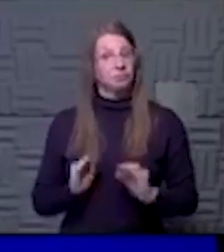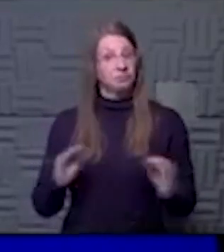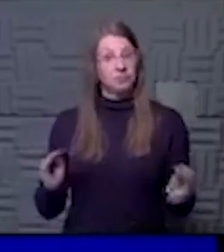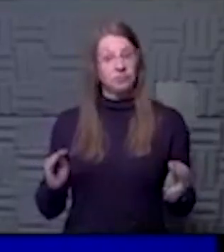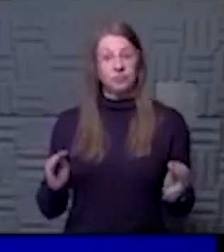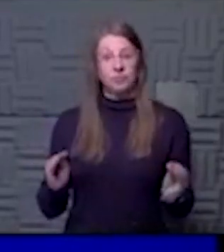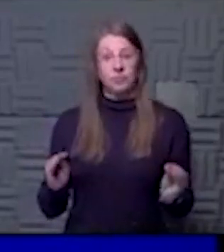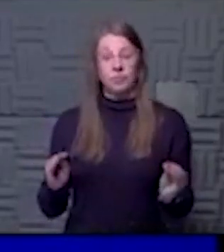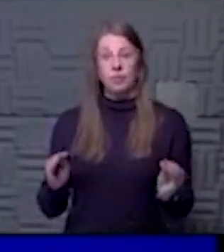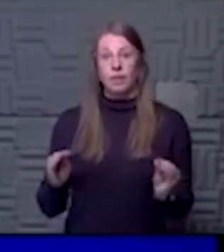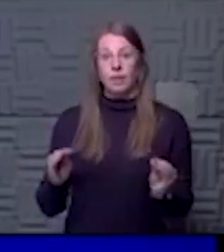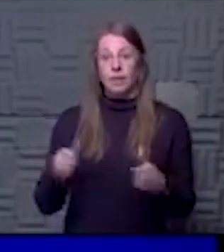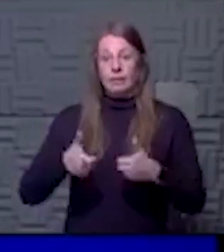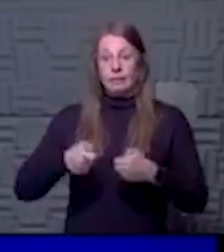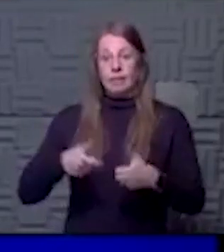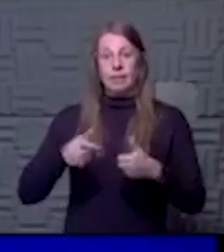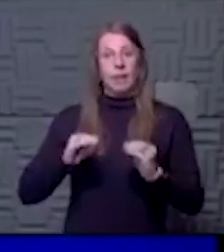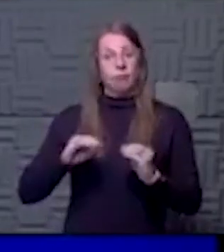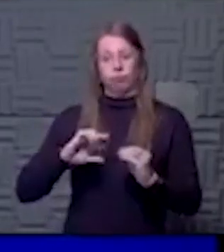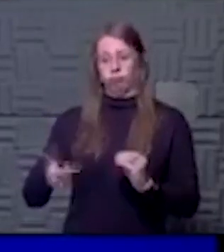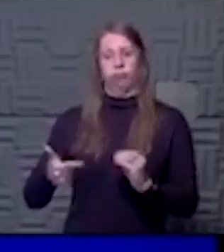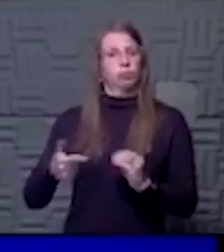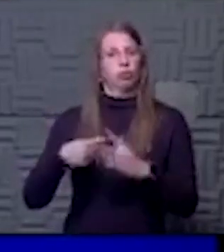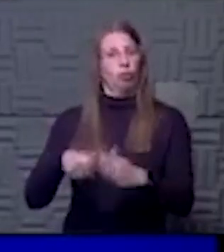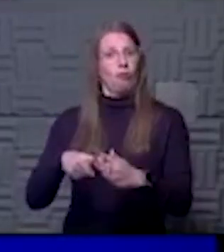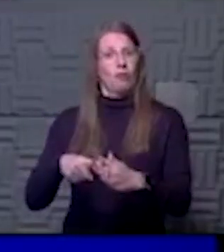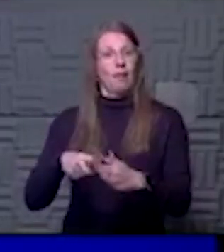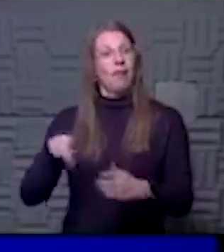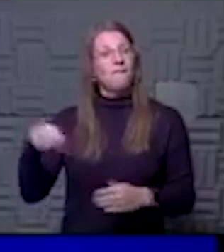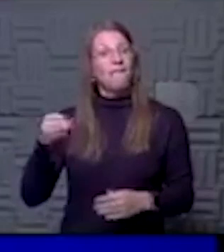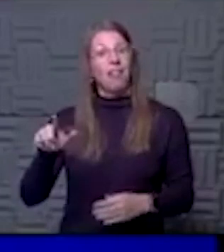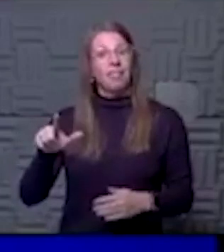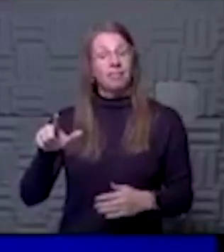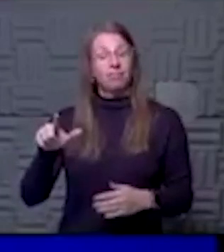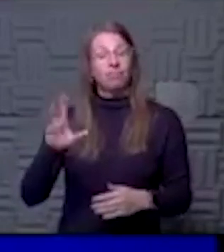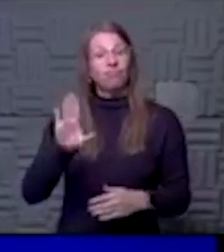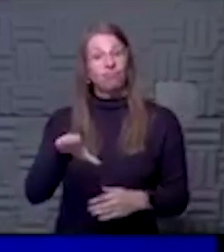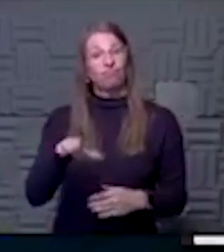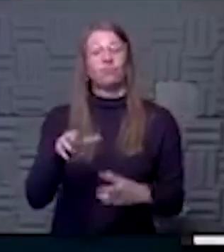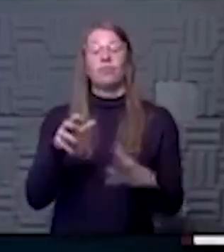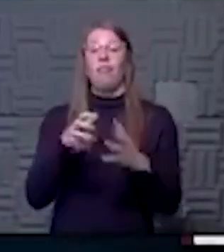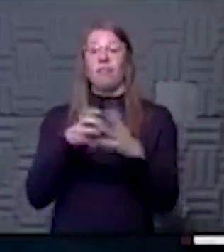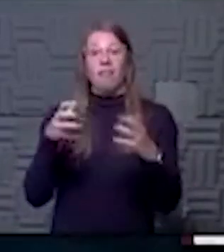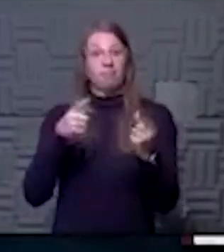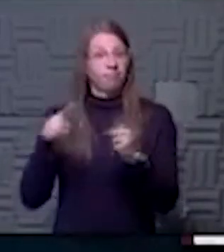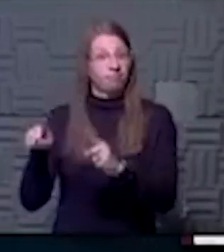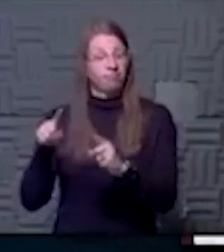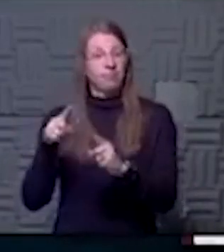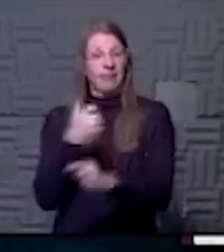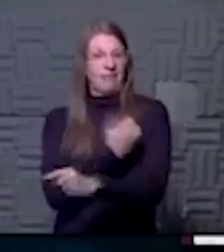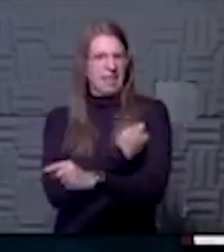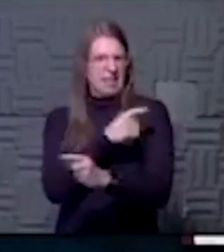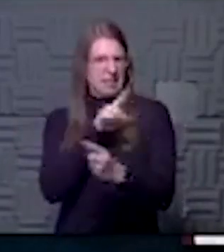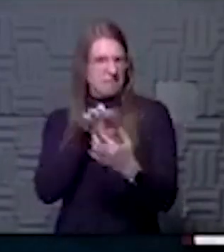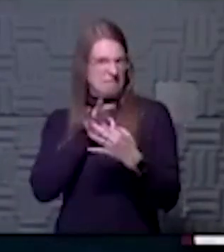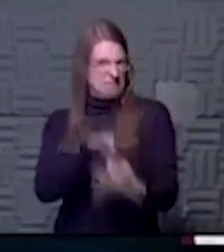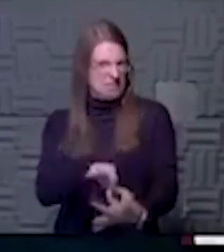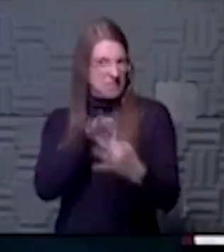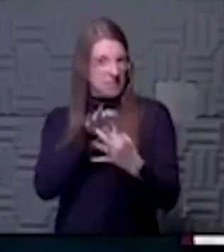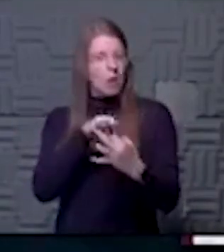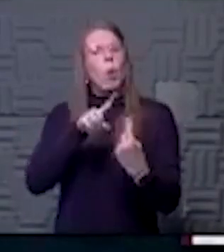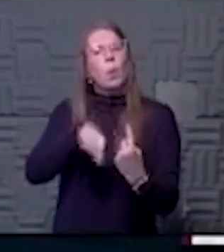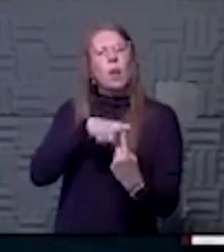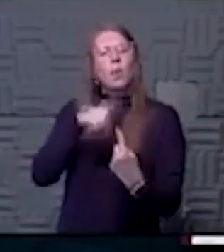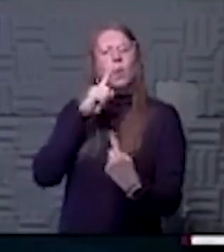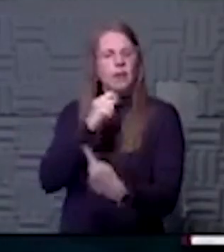Okay. I don't have any texted to me today, so let's go ahead and dive in. All right. So, Phil, lots of stuff going on about the vaccine. When do you think a